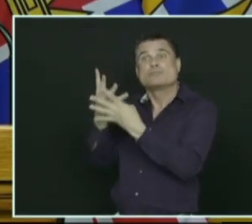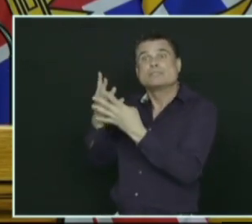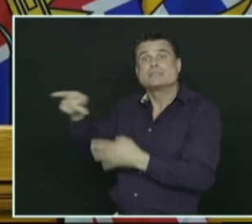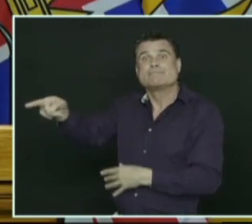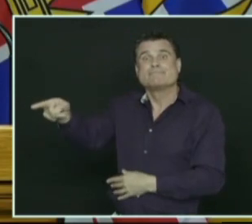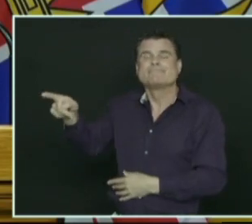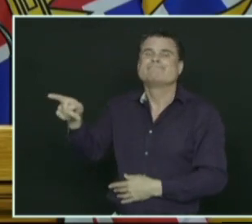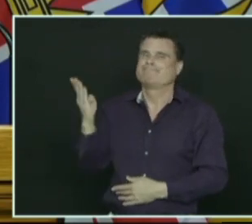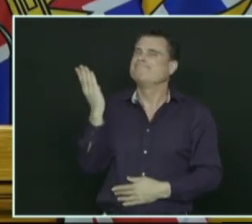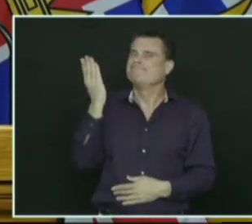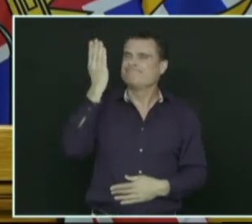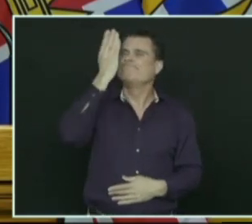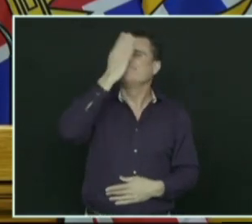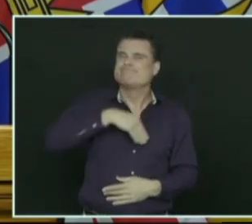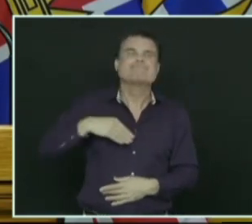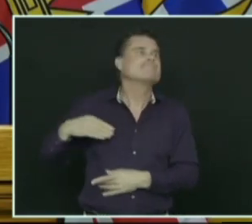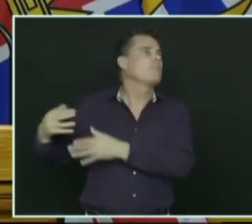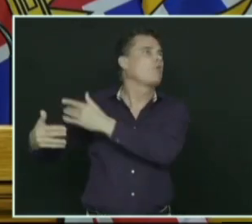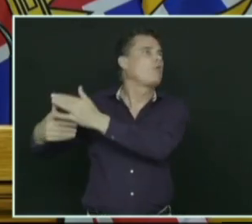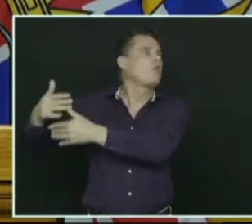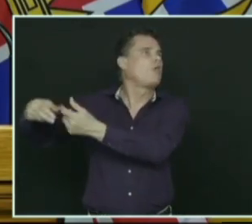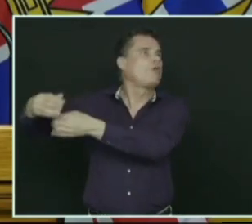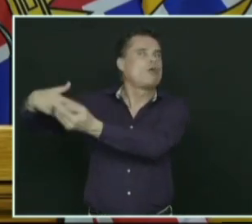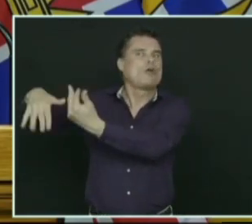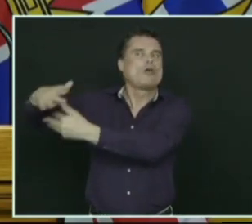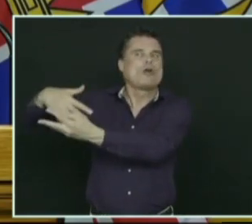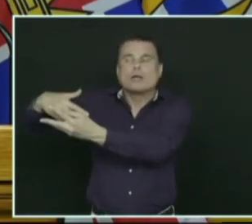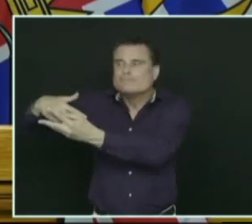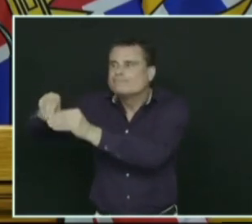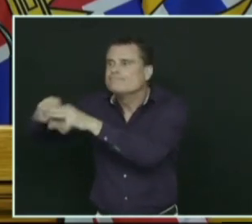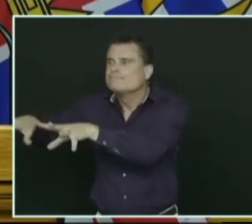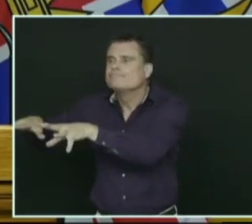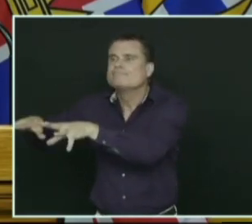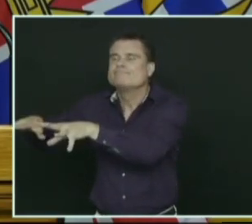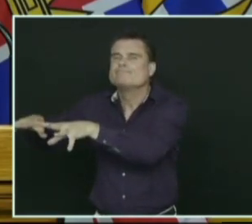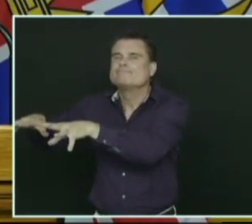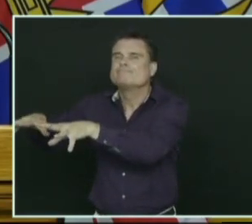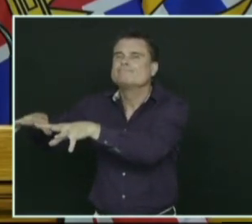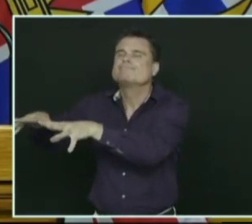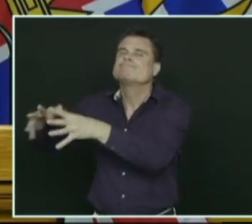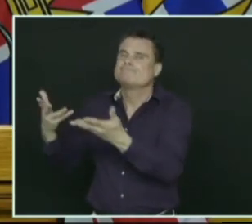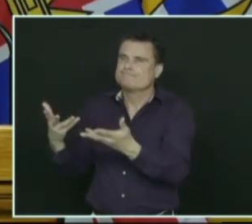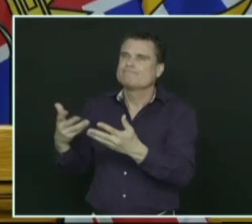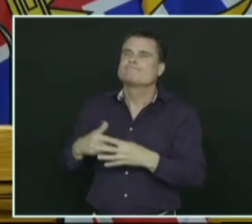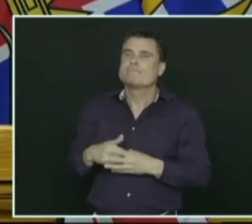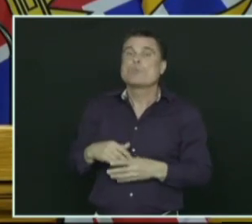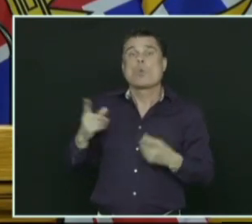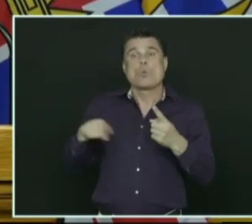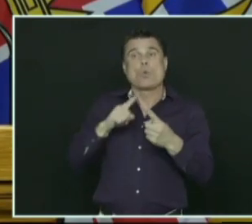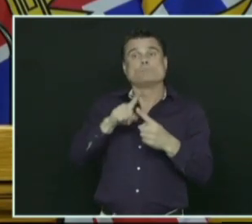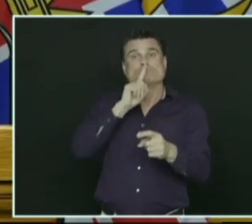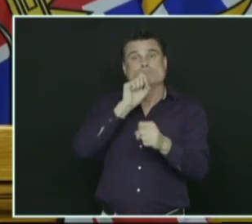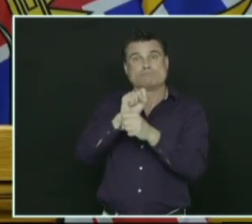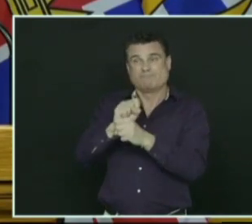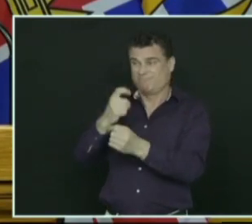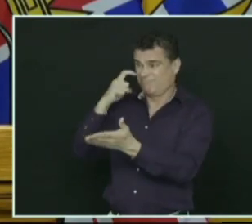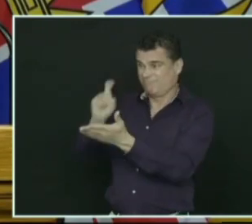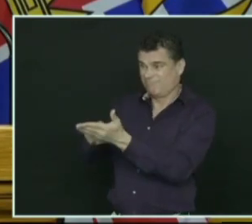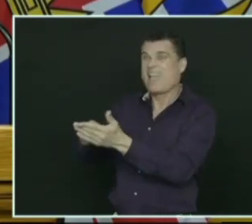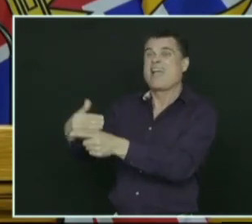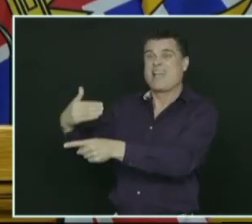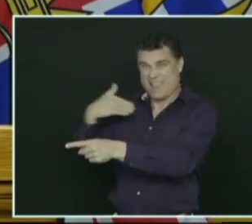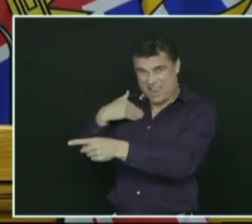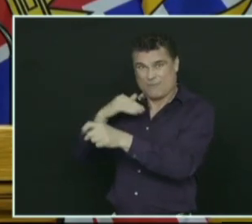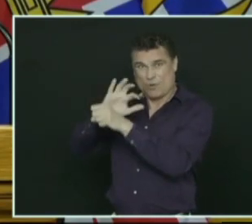around the world, where we have vulnerable populations who are in those types of settings where they're